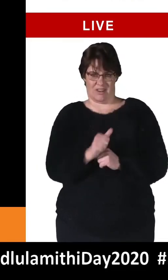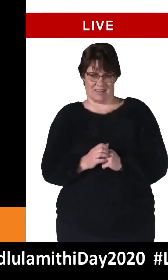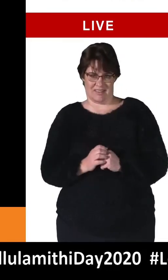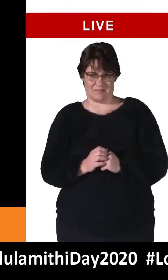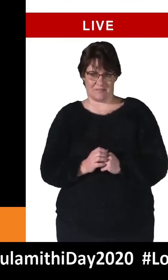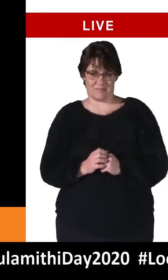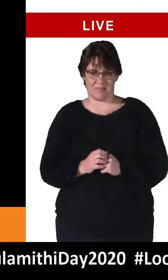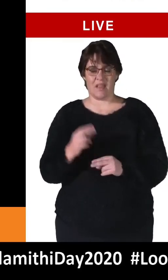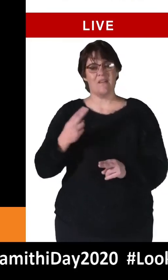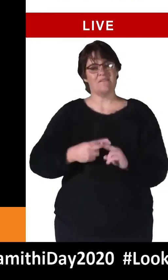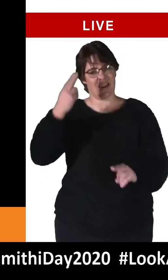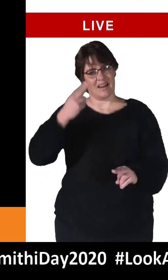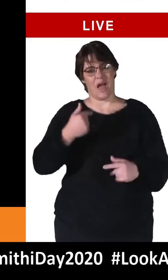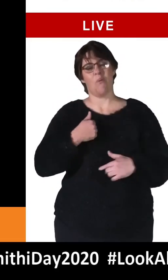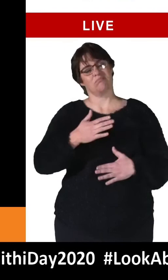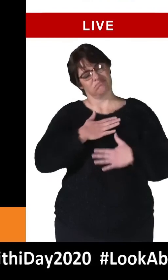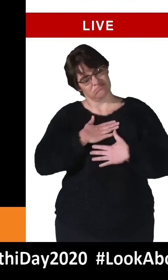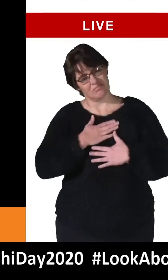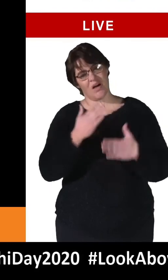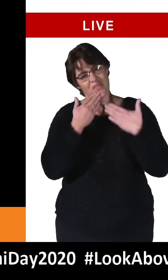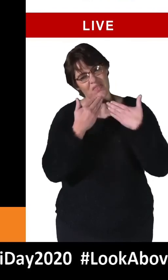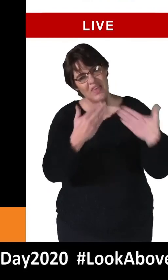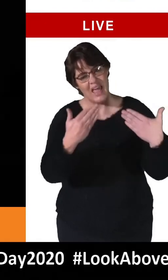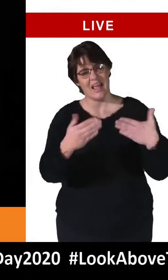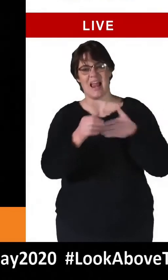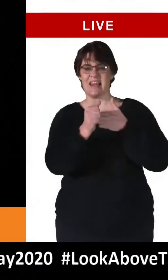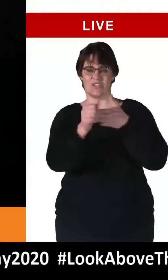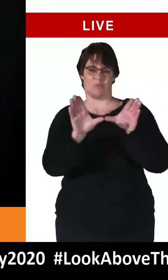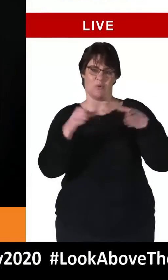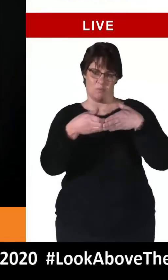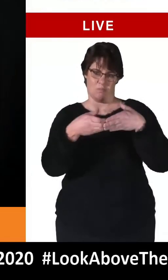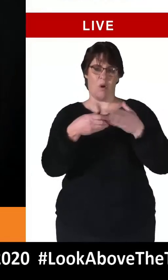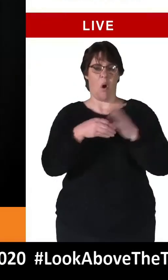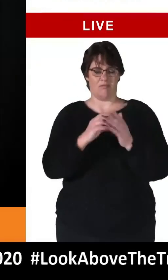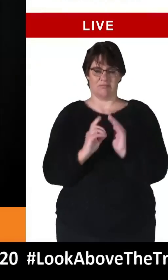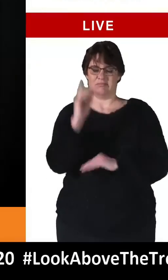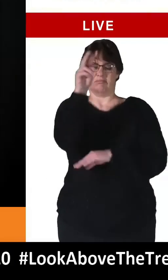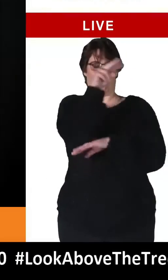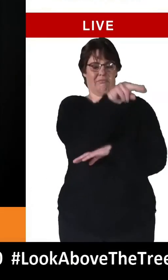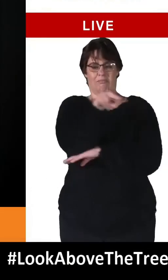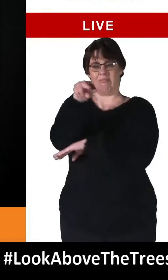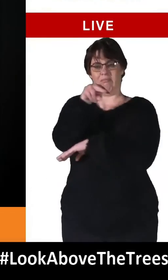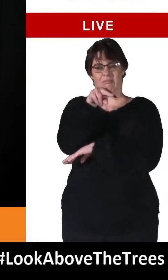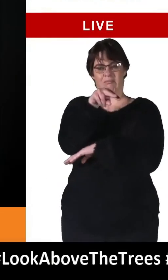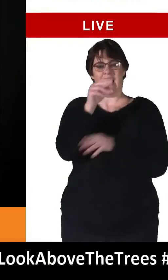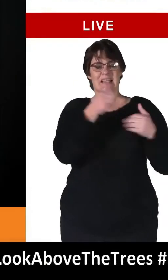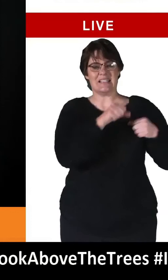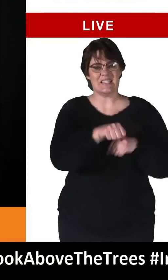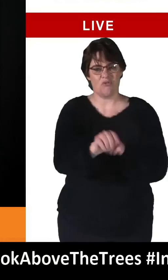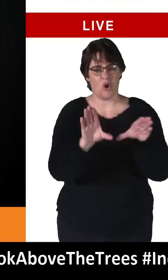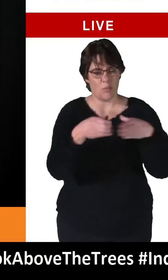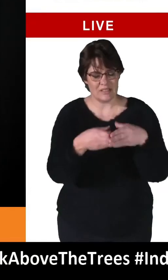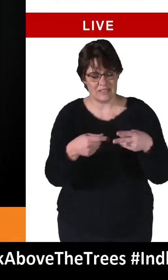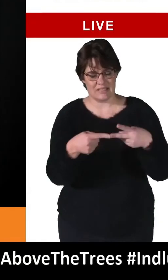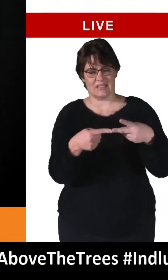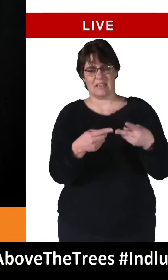Finally, I'd like to thank the leadership group of the Indlulamithi scenarios, the steering committee,